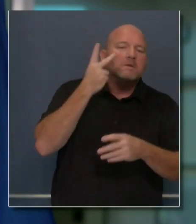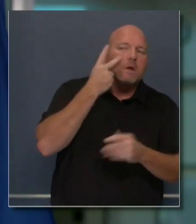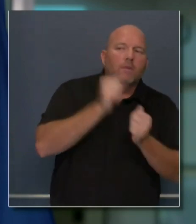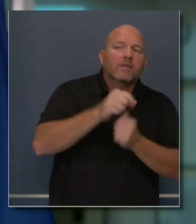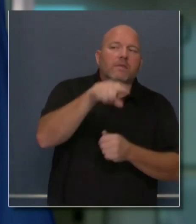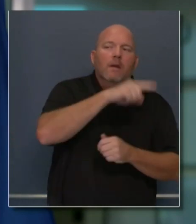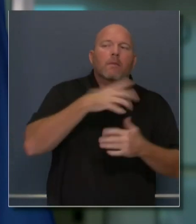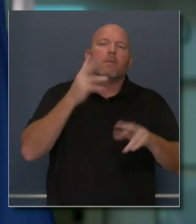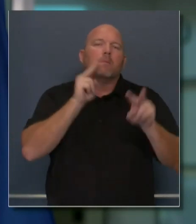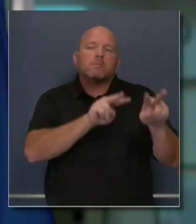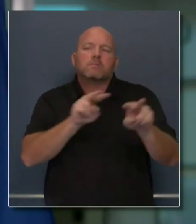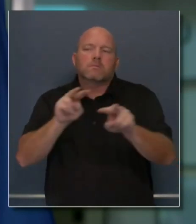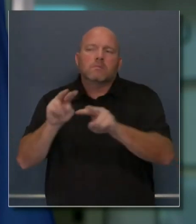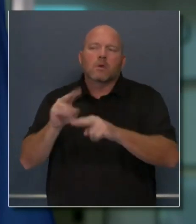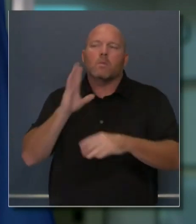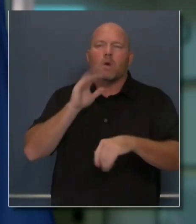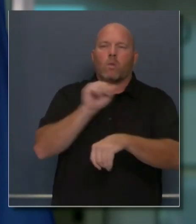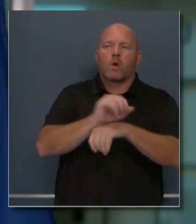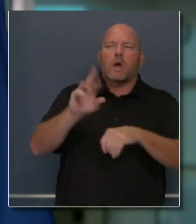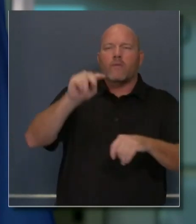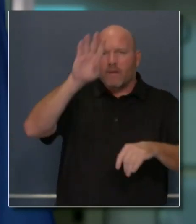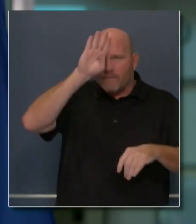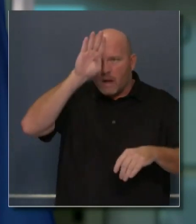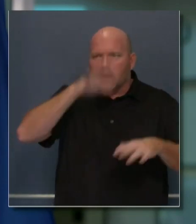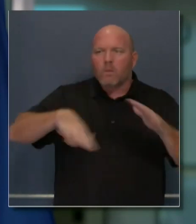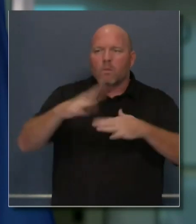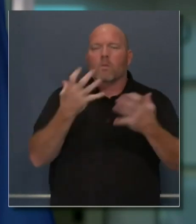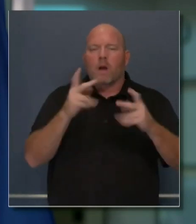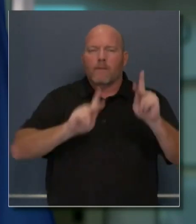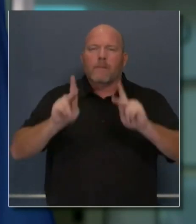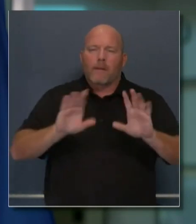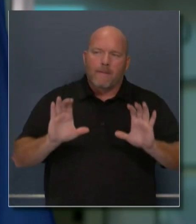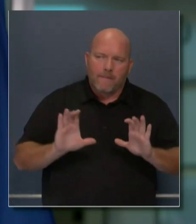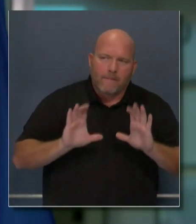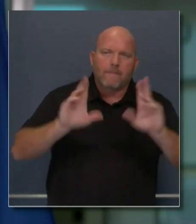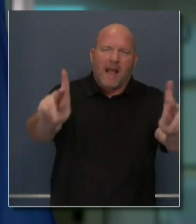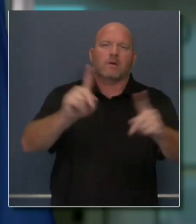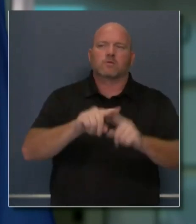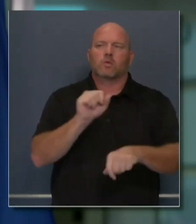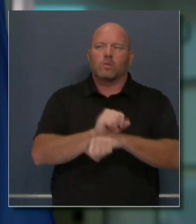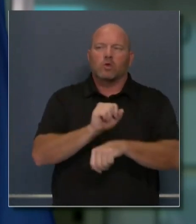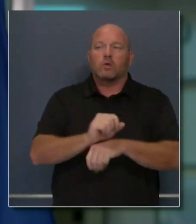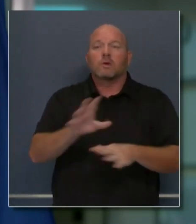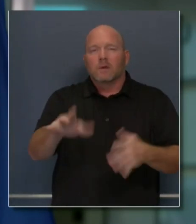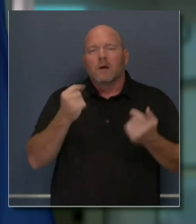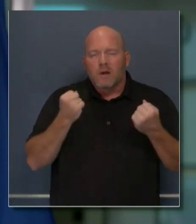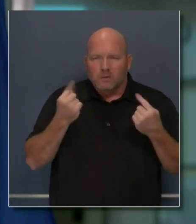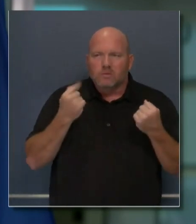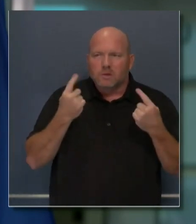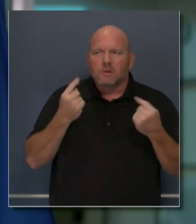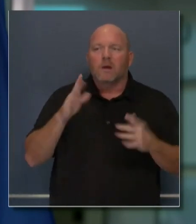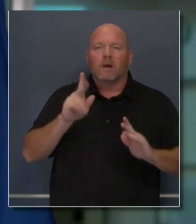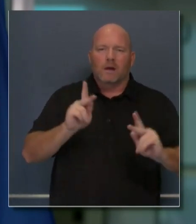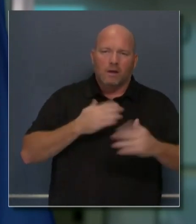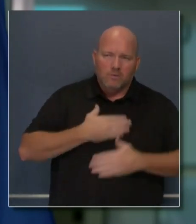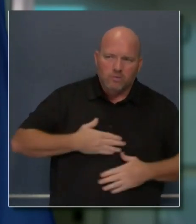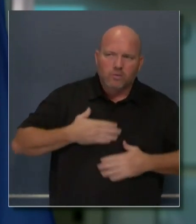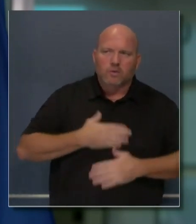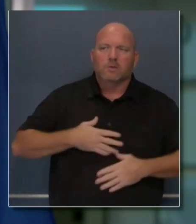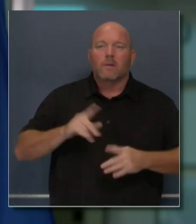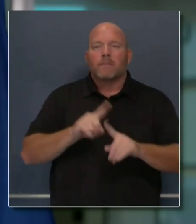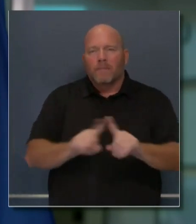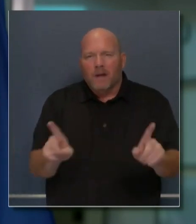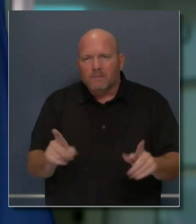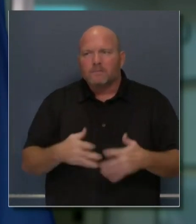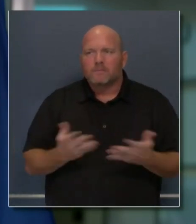get where I know everybody wants to go, and that's to get people back to work and also create more entertainment options. But we need to do so in a